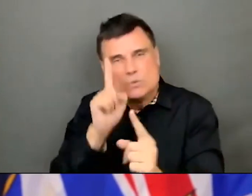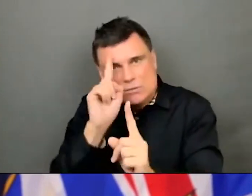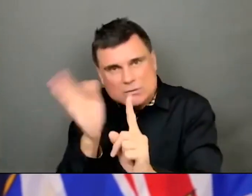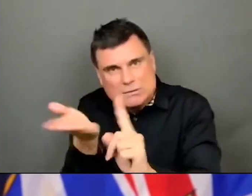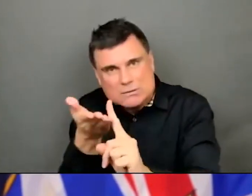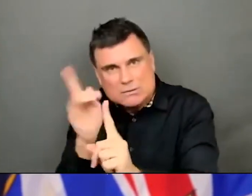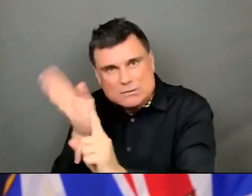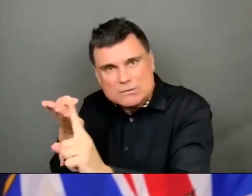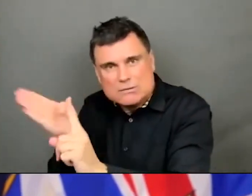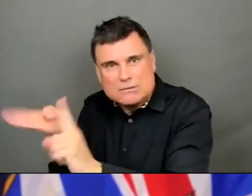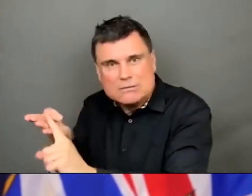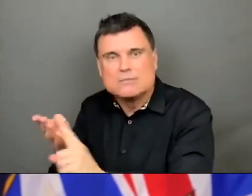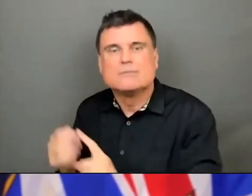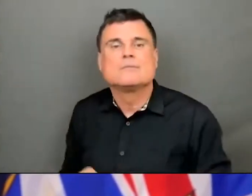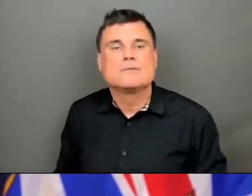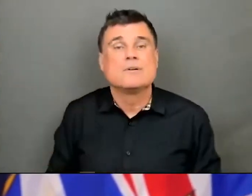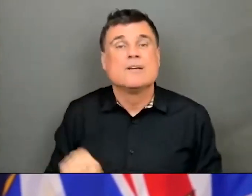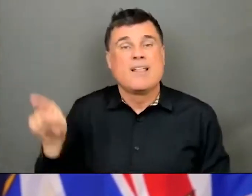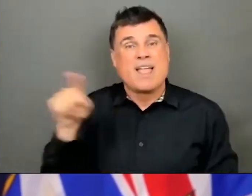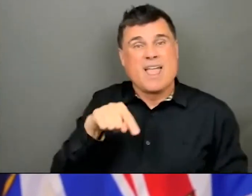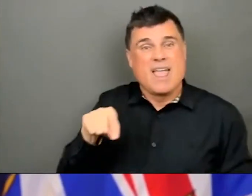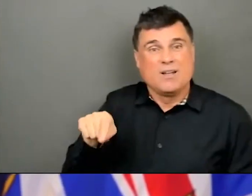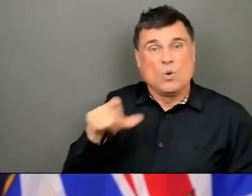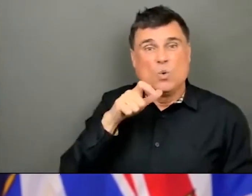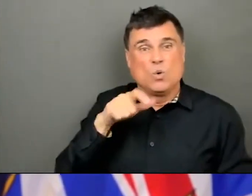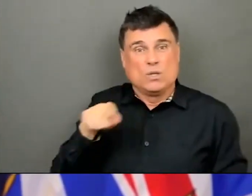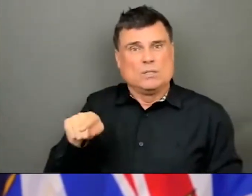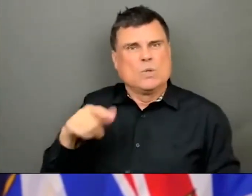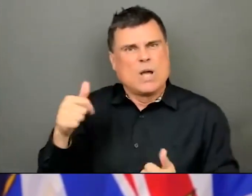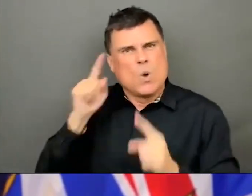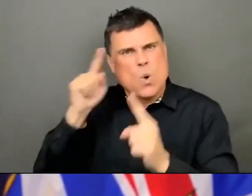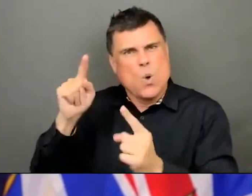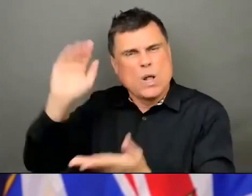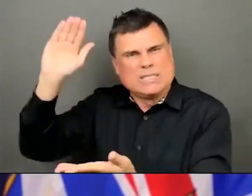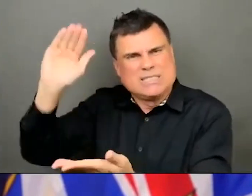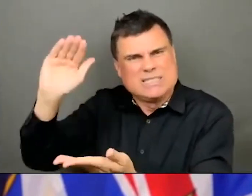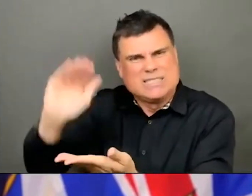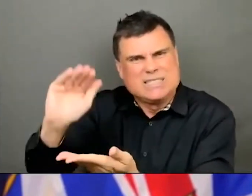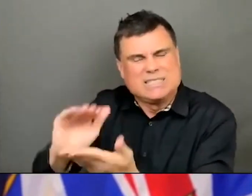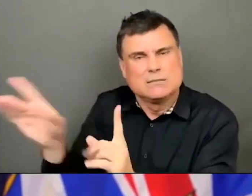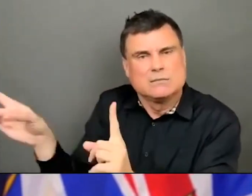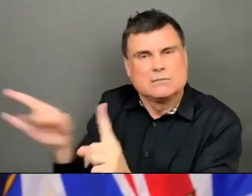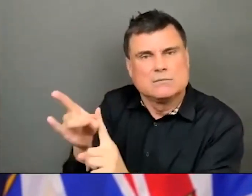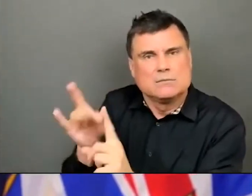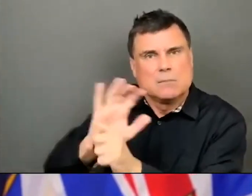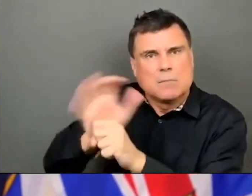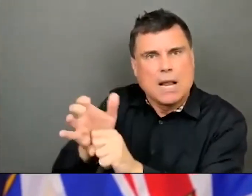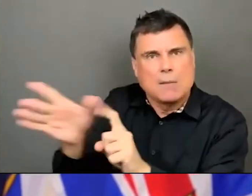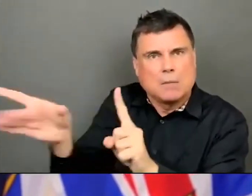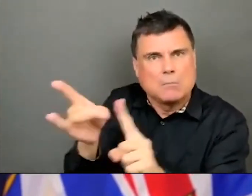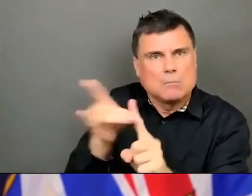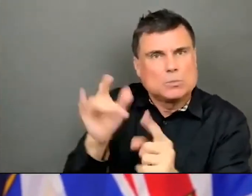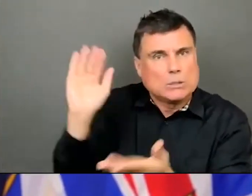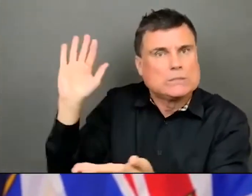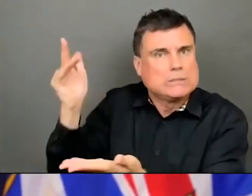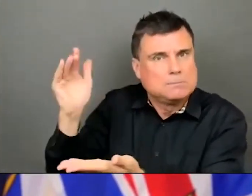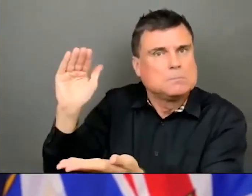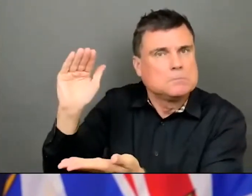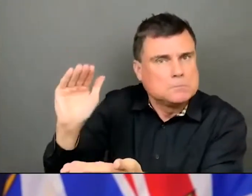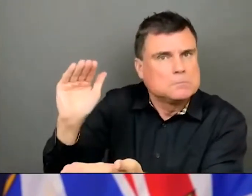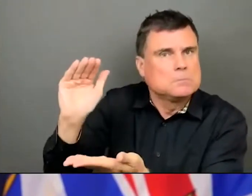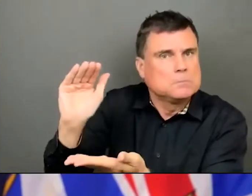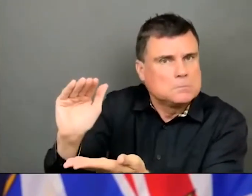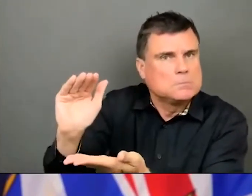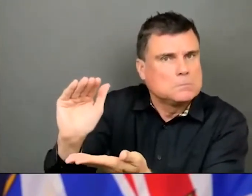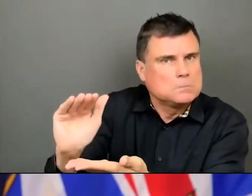from in the region, or Interior Health has, from 14 to 15% in that range when the orders came in, to